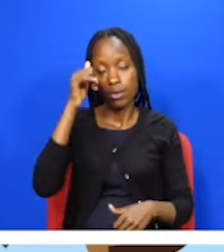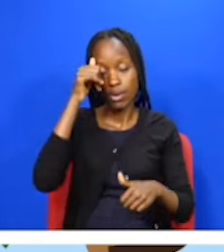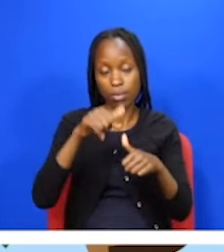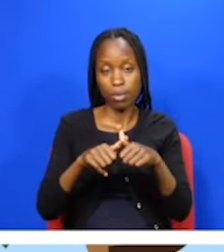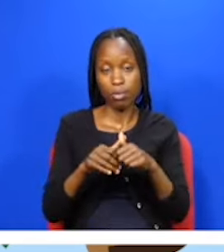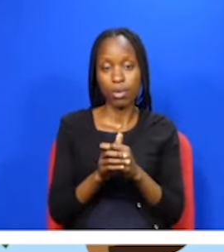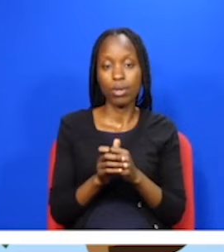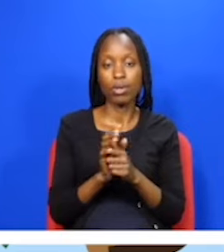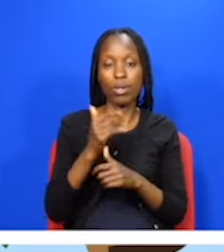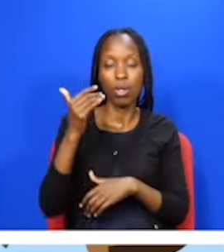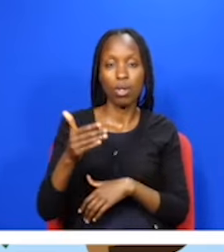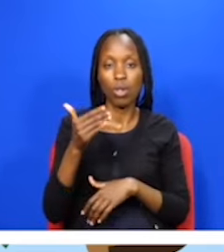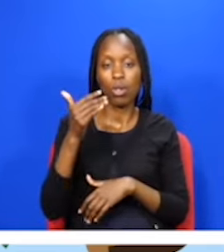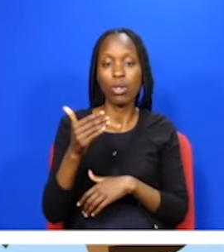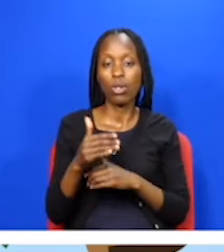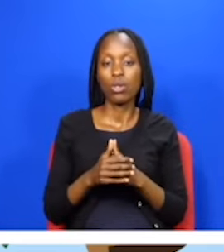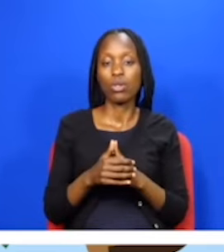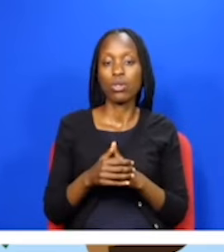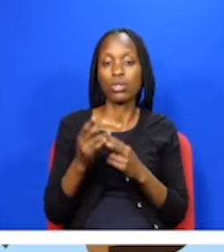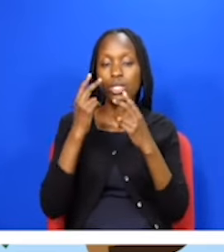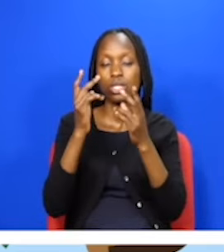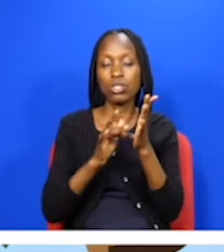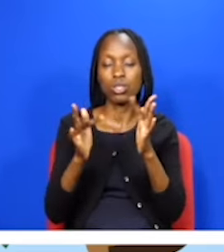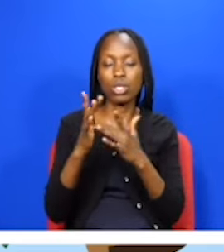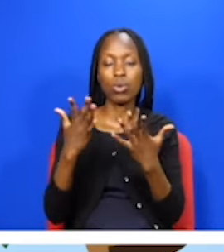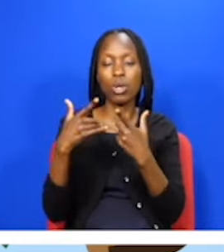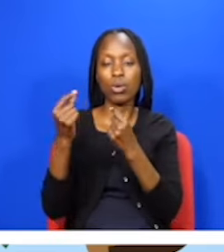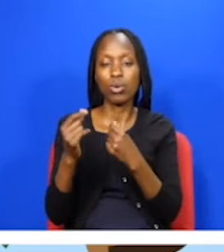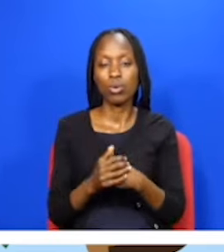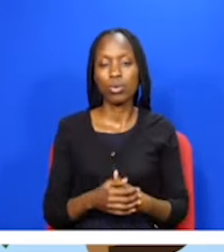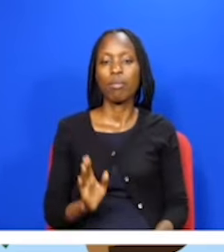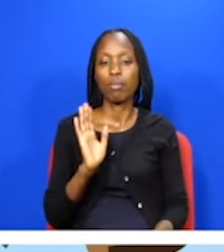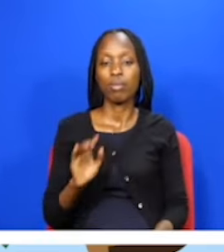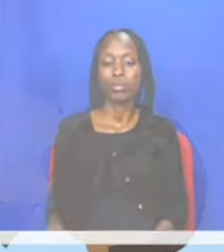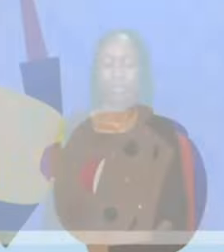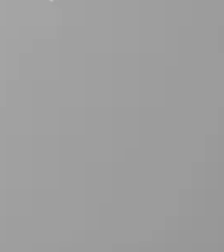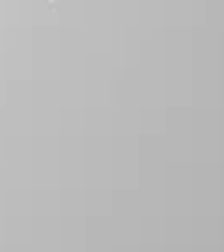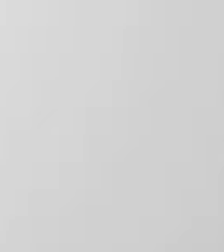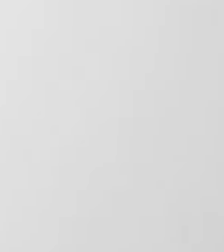always see Jesus wherever you go. Bye.